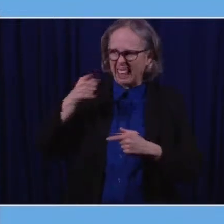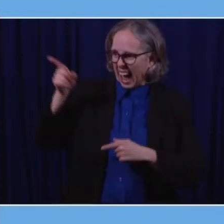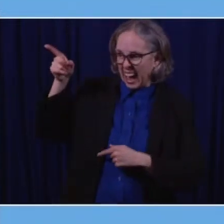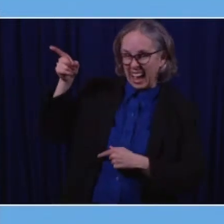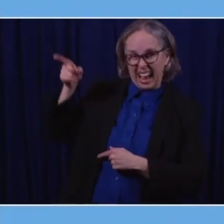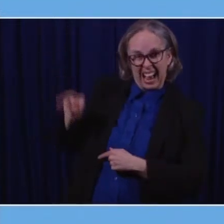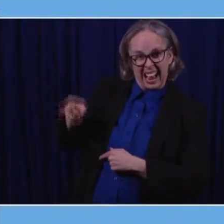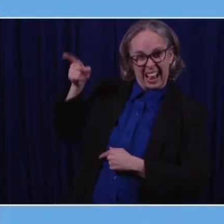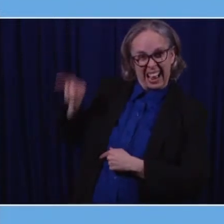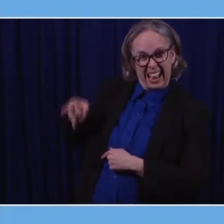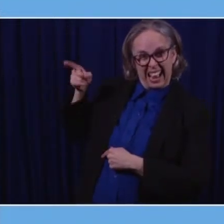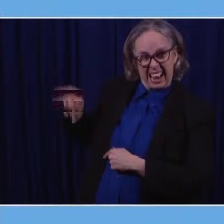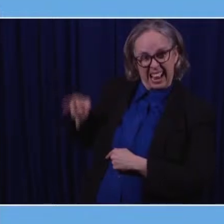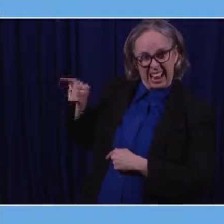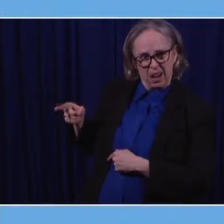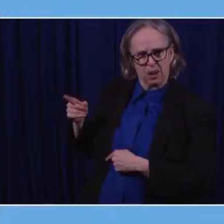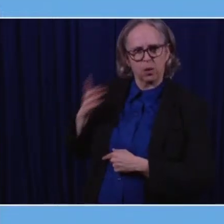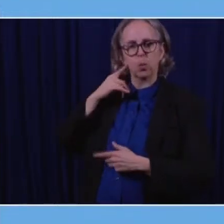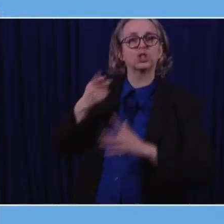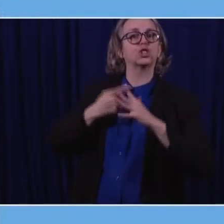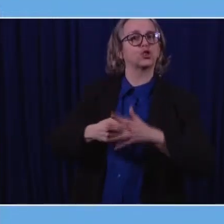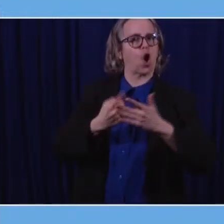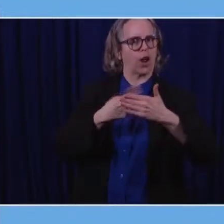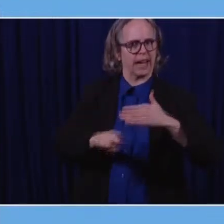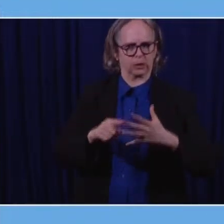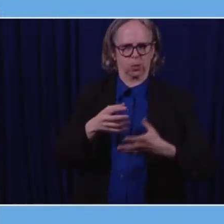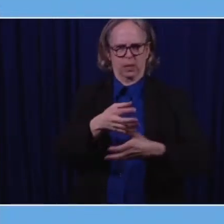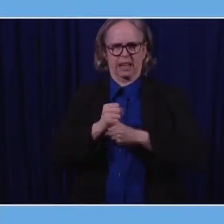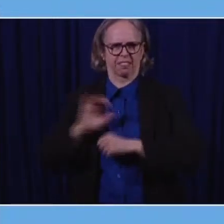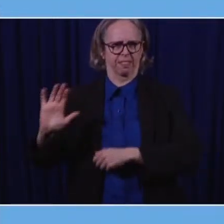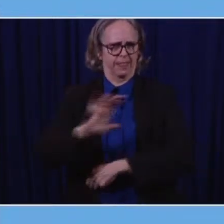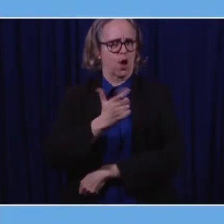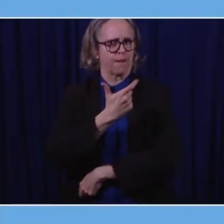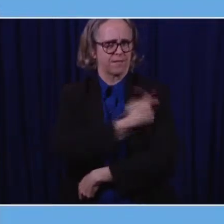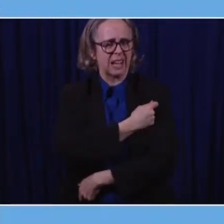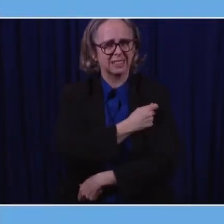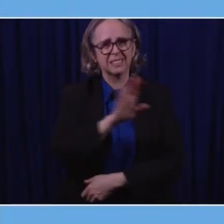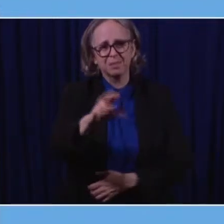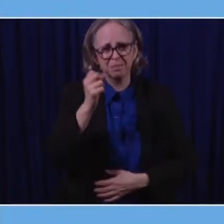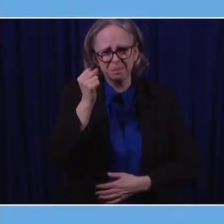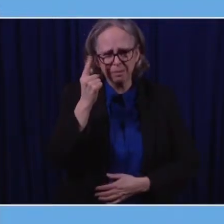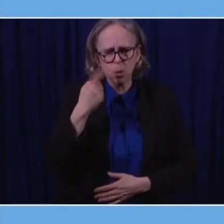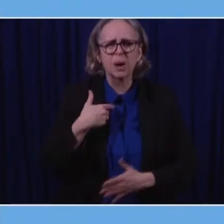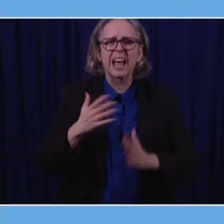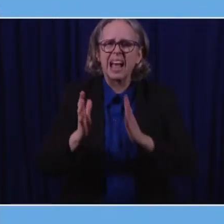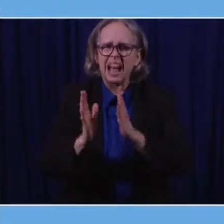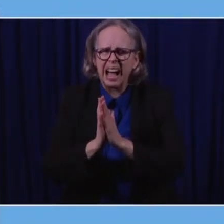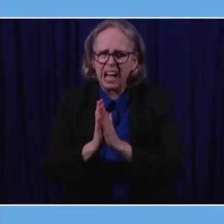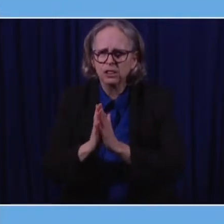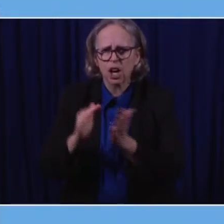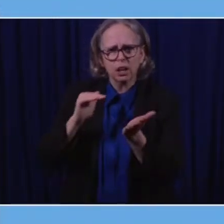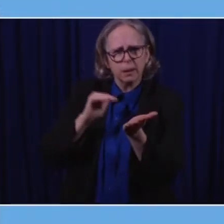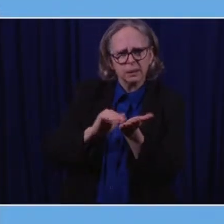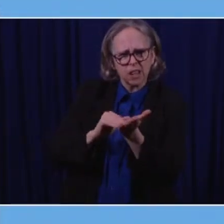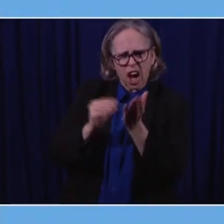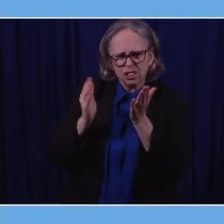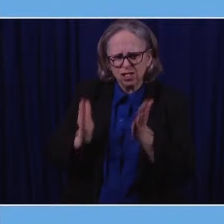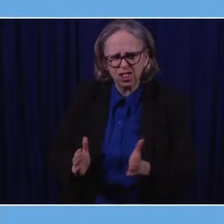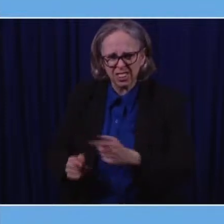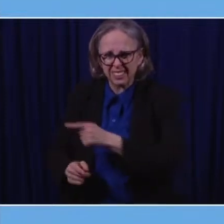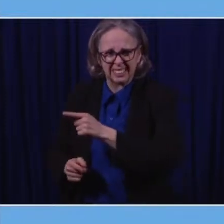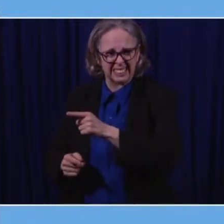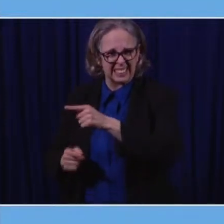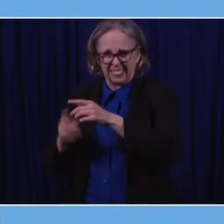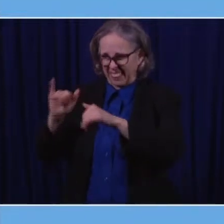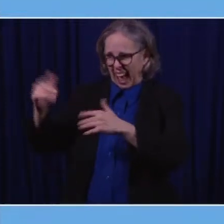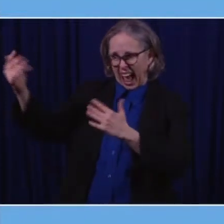providers to clearly display this definition of the 1B group on their websites to help inform